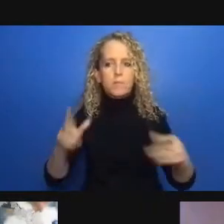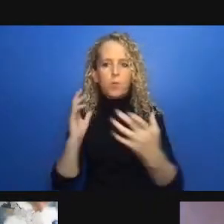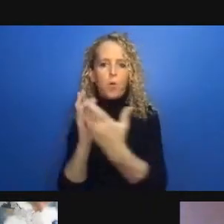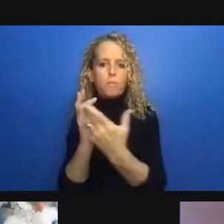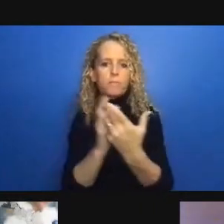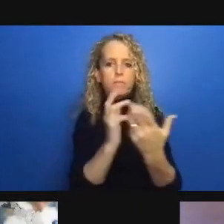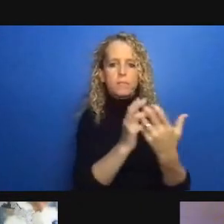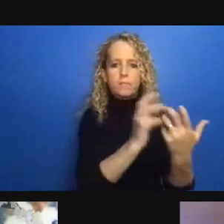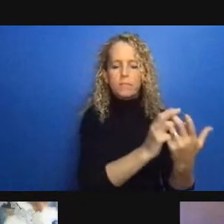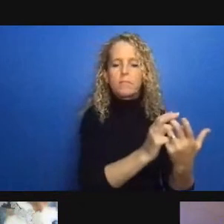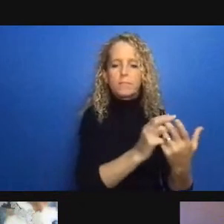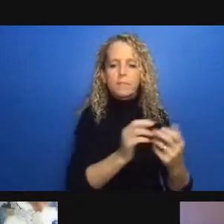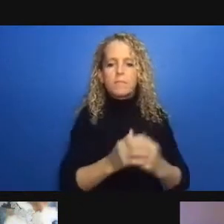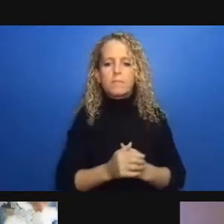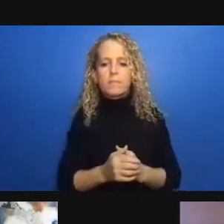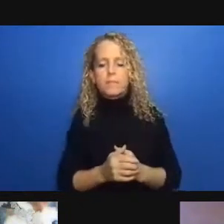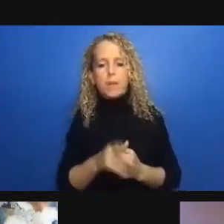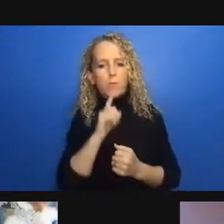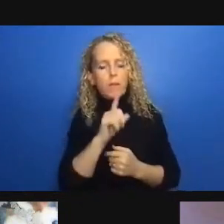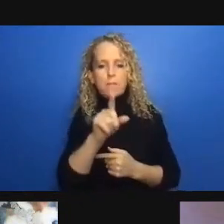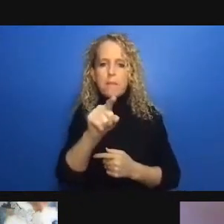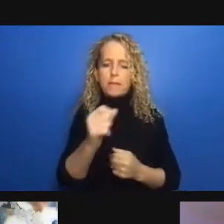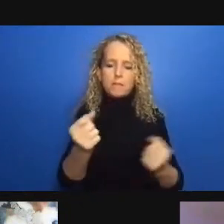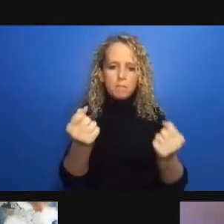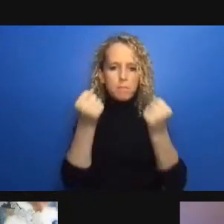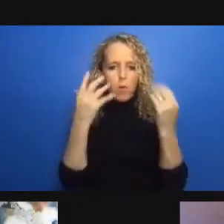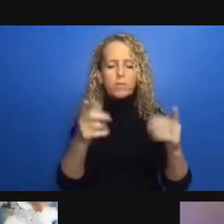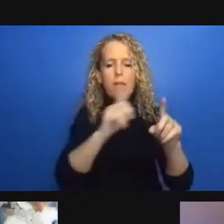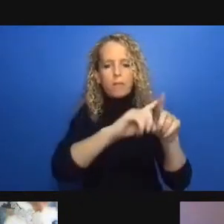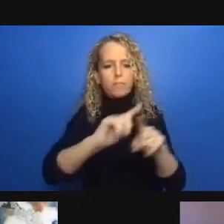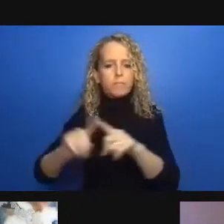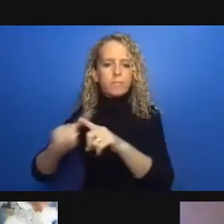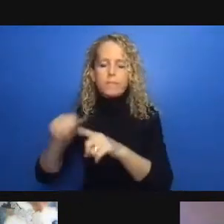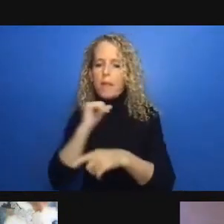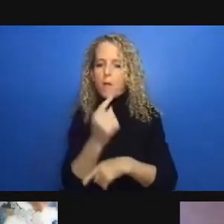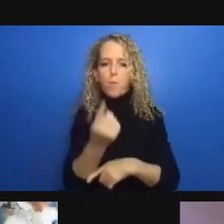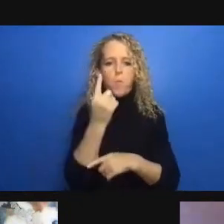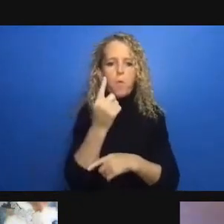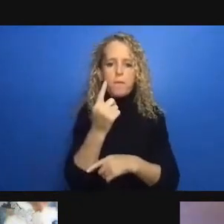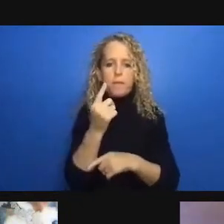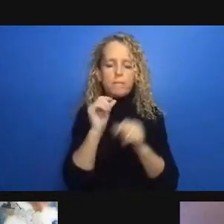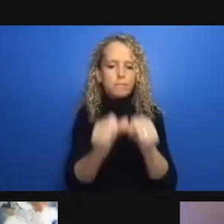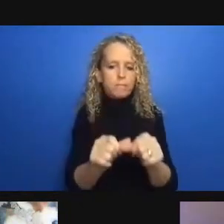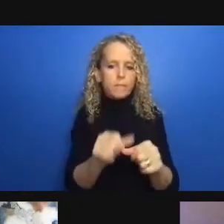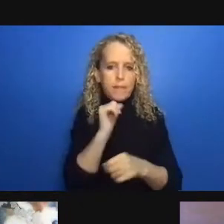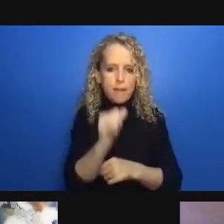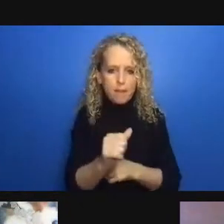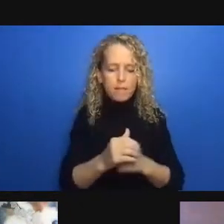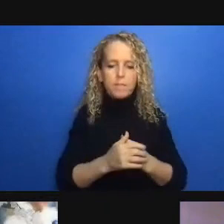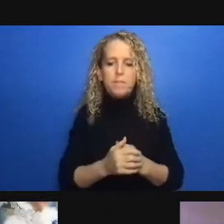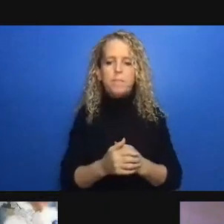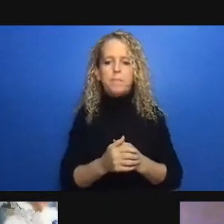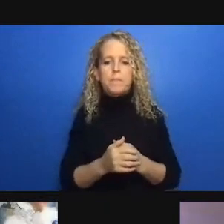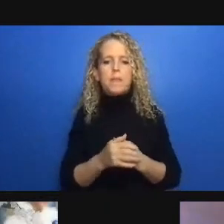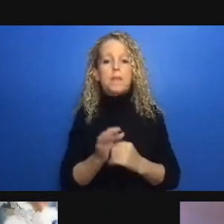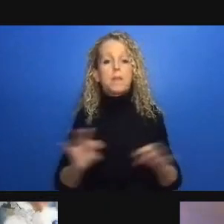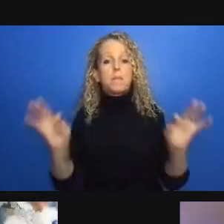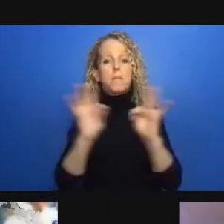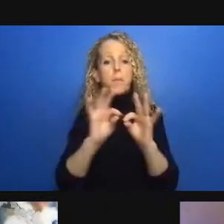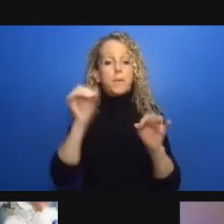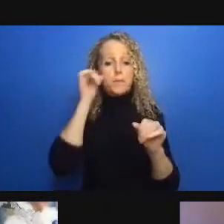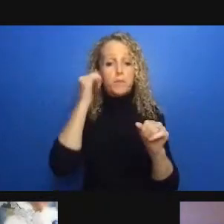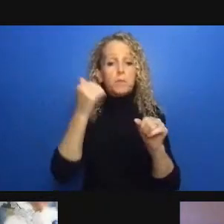it's multi-point entry that we need to be attending to, which includes being mindful of the person's